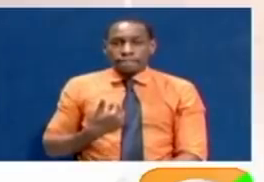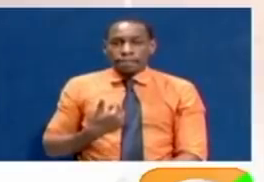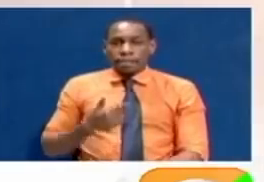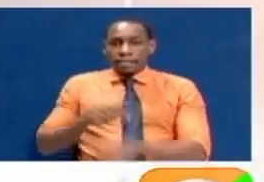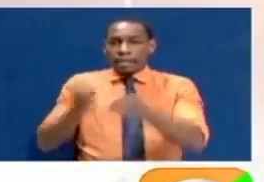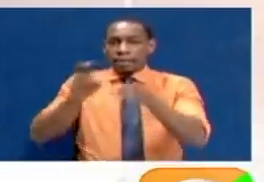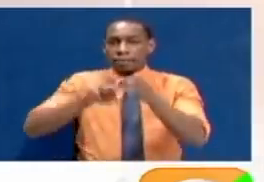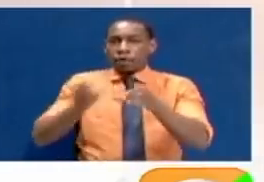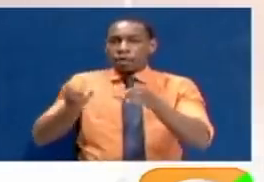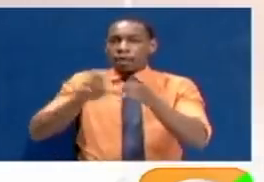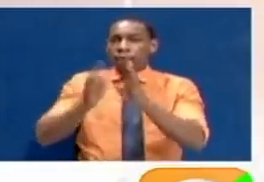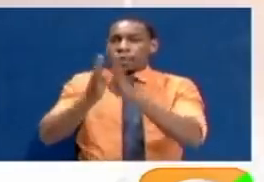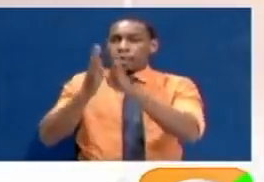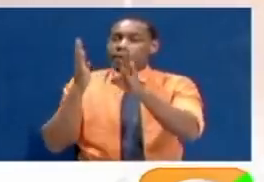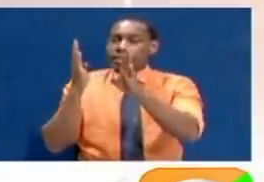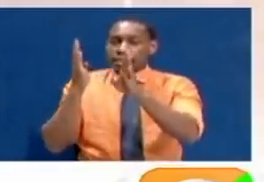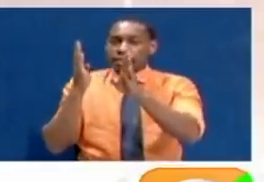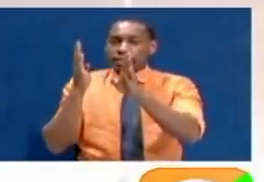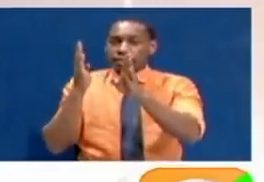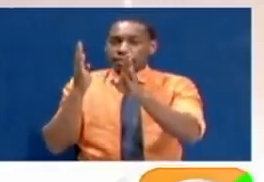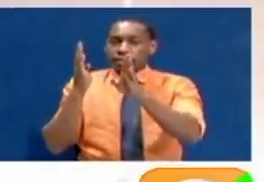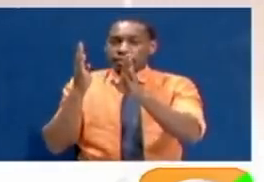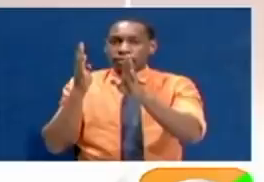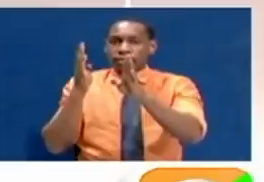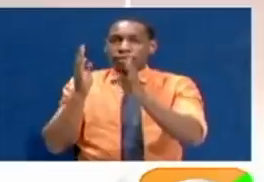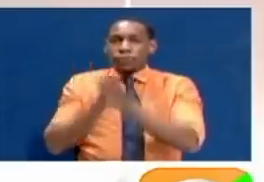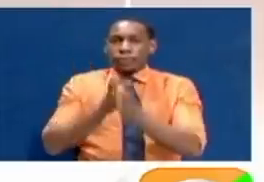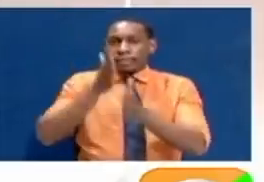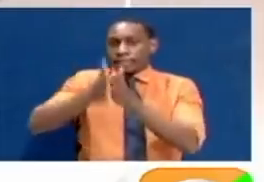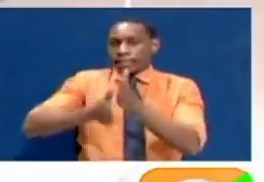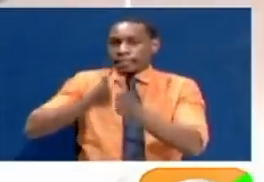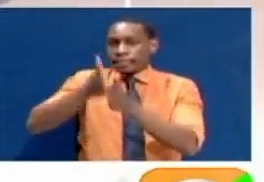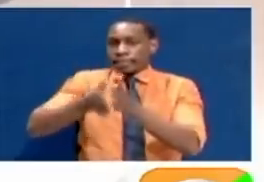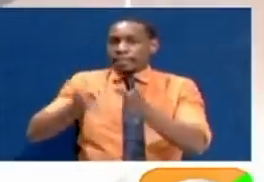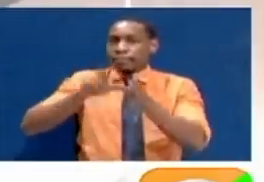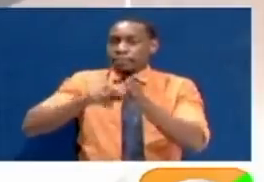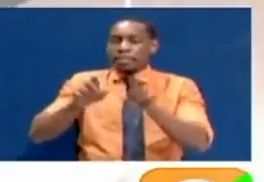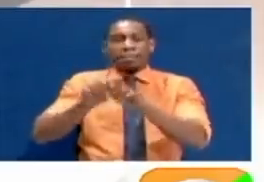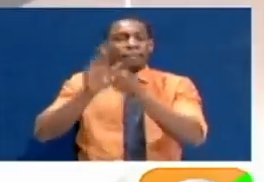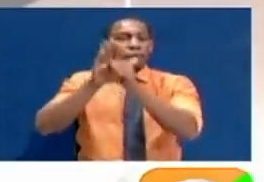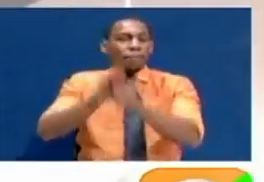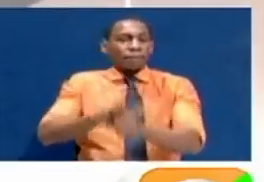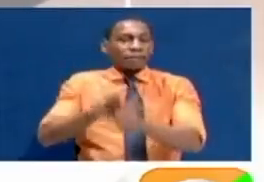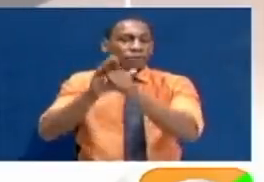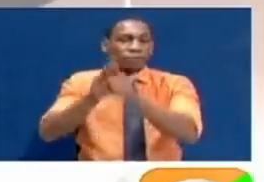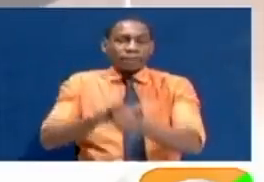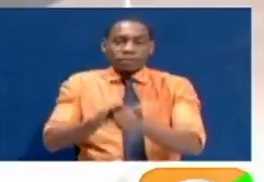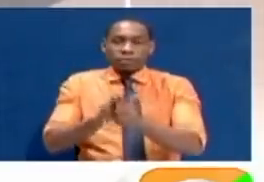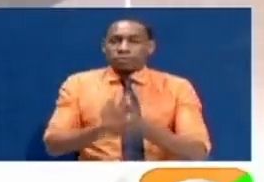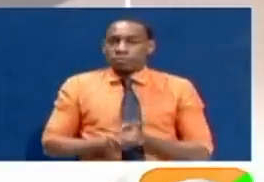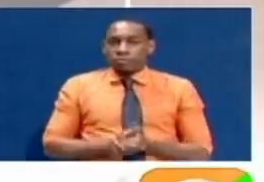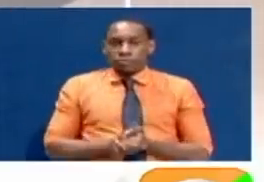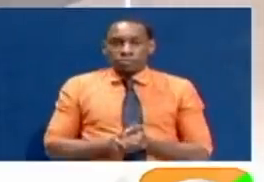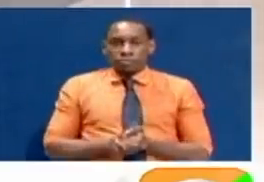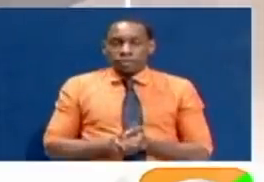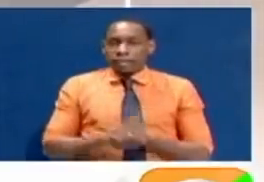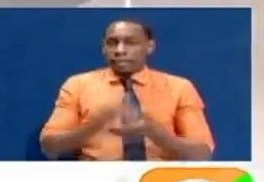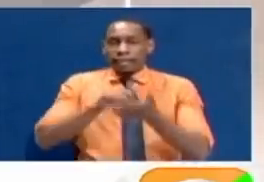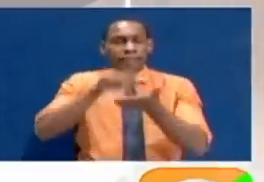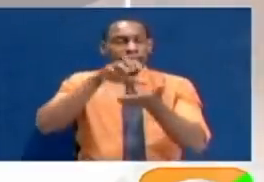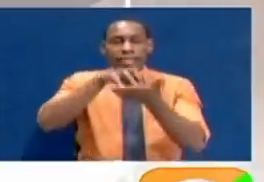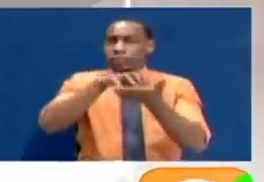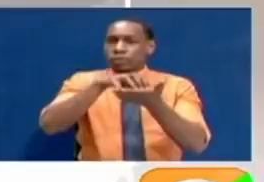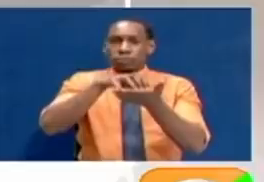buses and train. So it was not a situation we